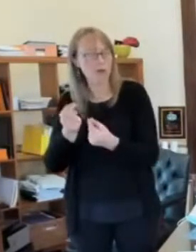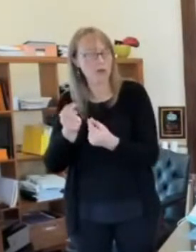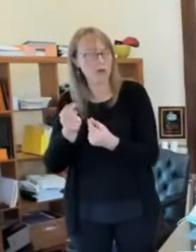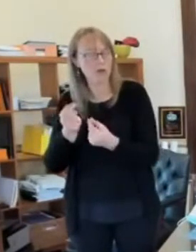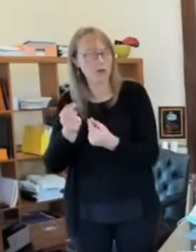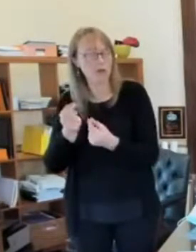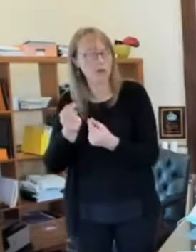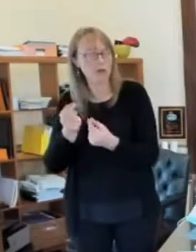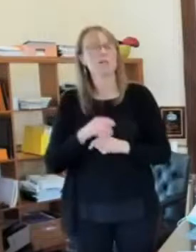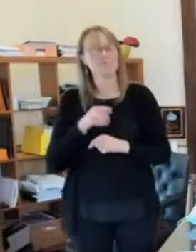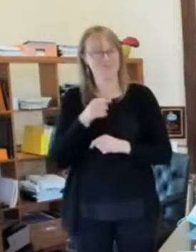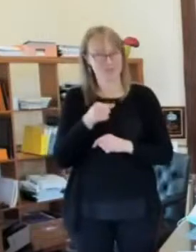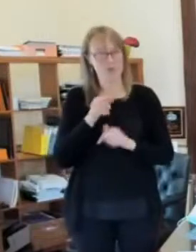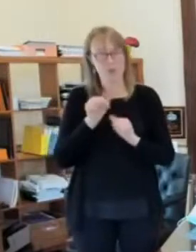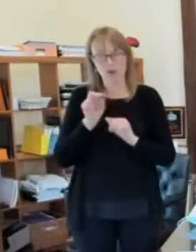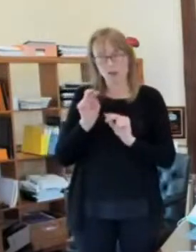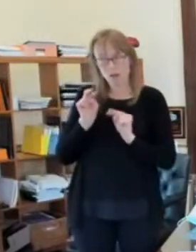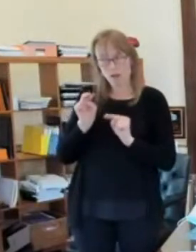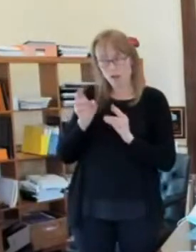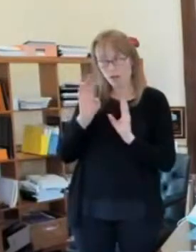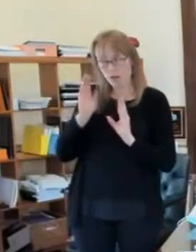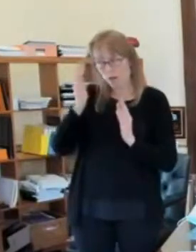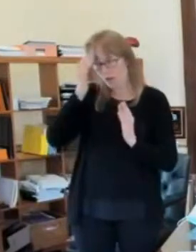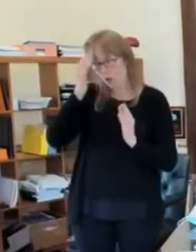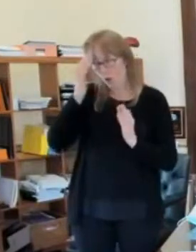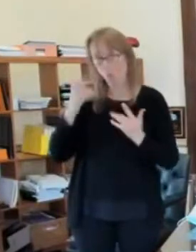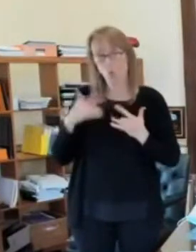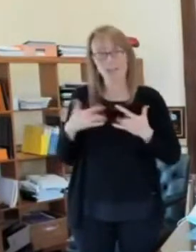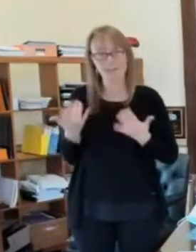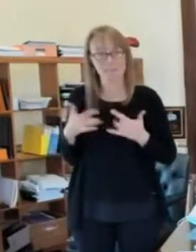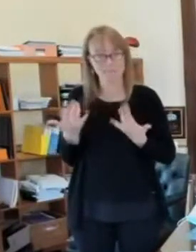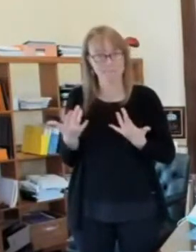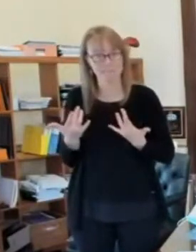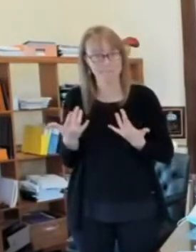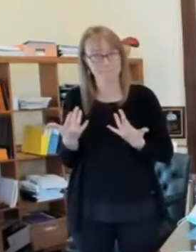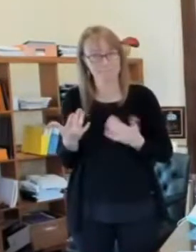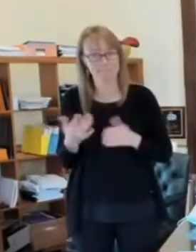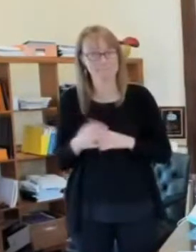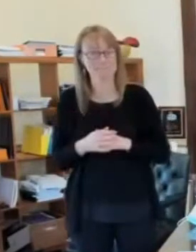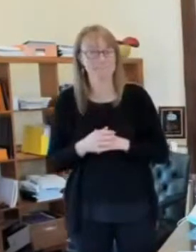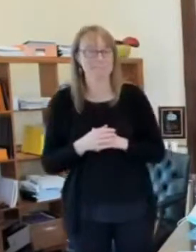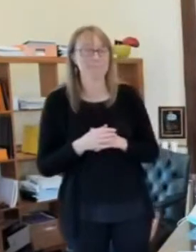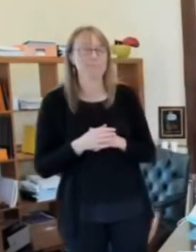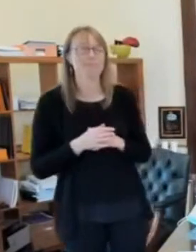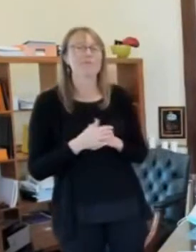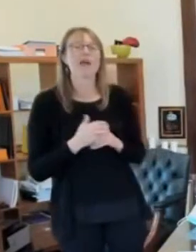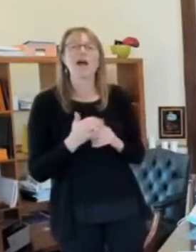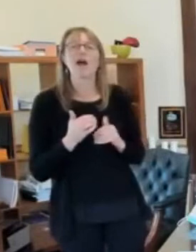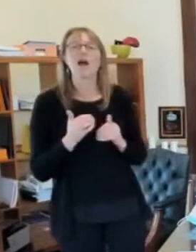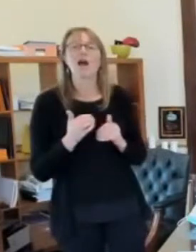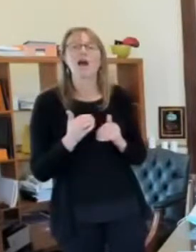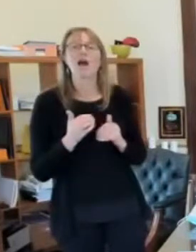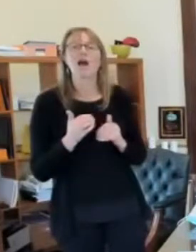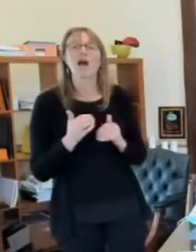how will we know that? Because one of the things you have to do is fill out your birth date so we know how old you are.